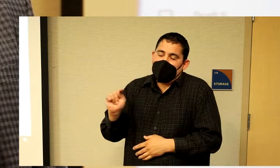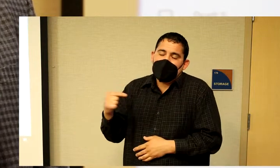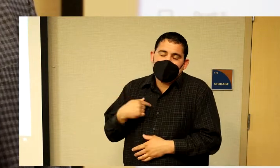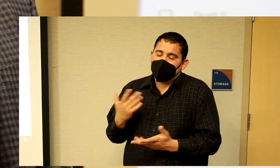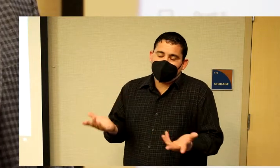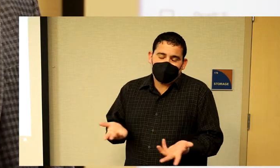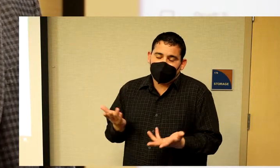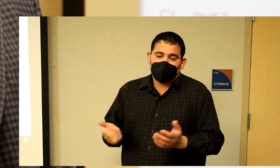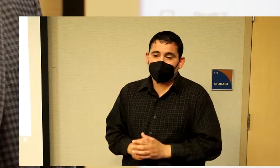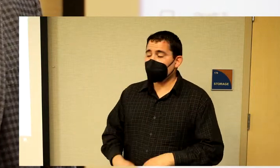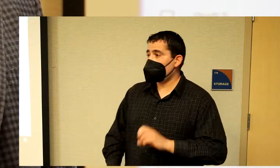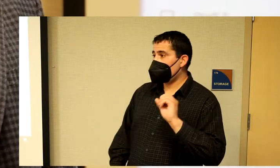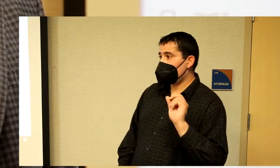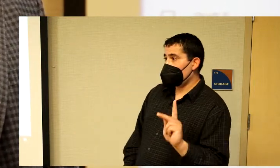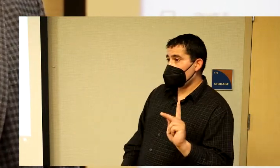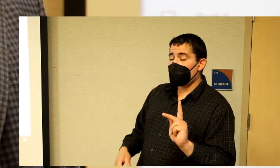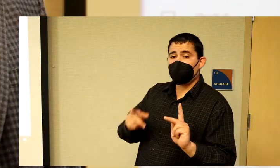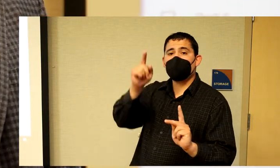to ask is that